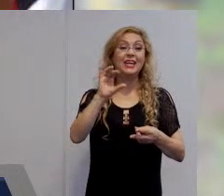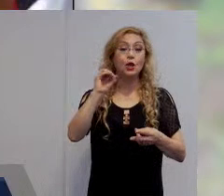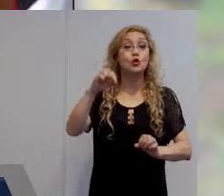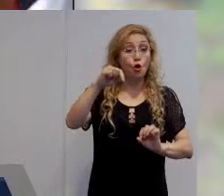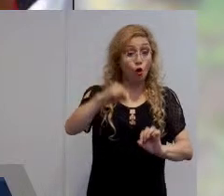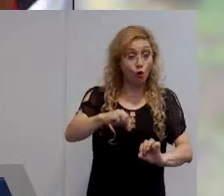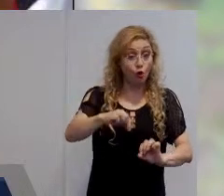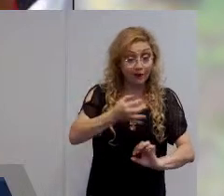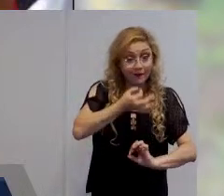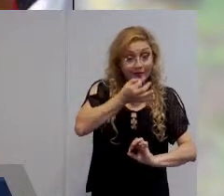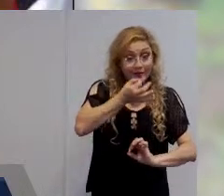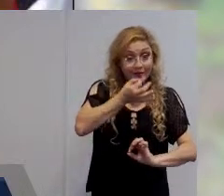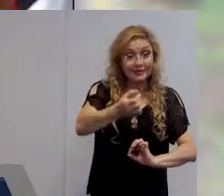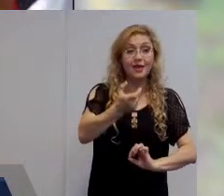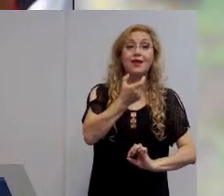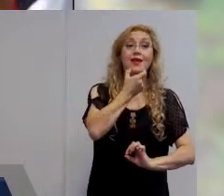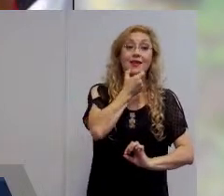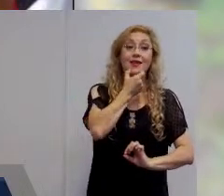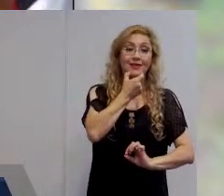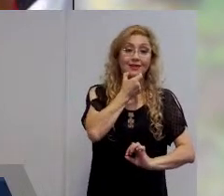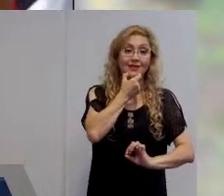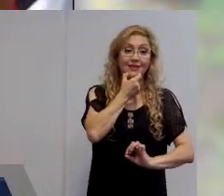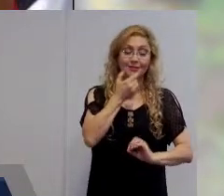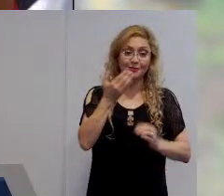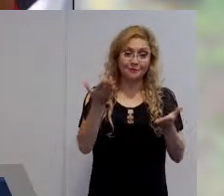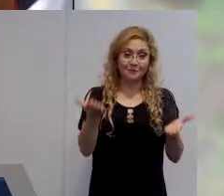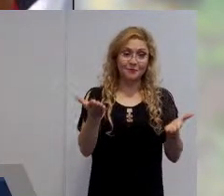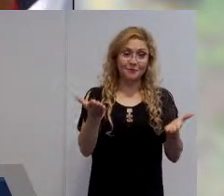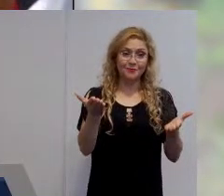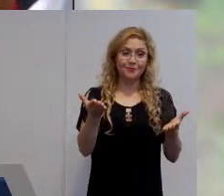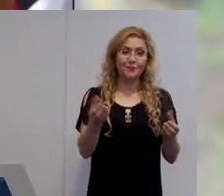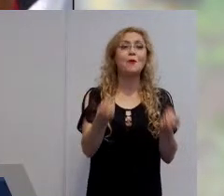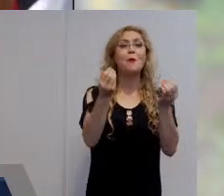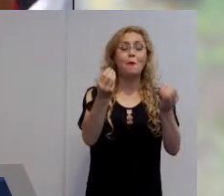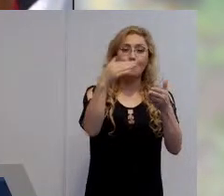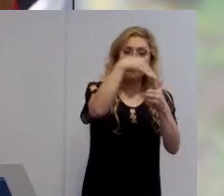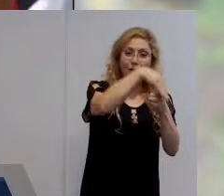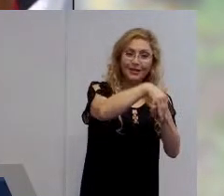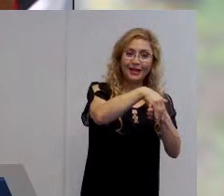Creole. But today I will be giving my presentation in English.